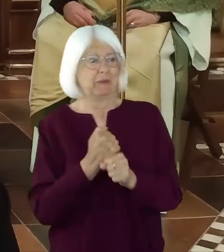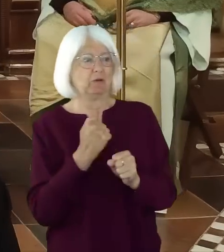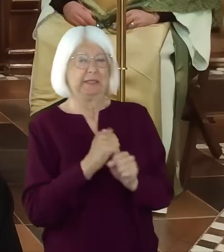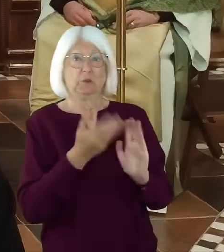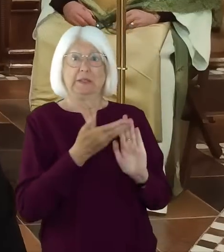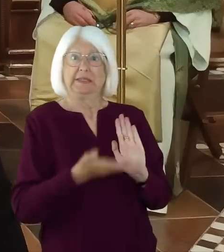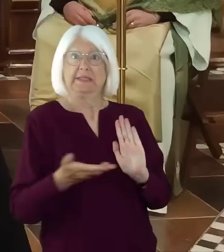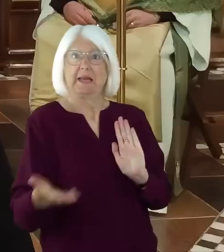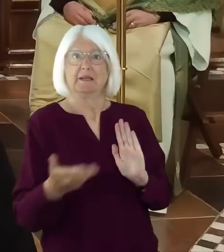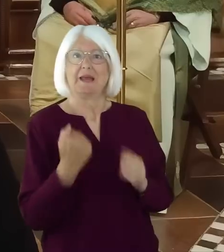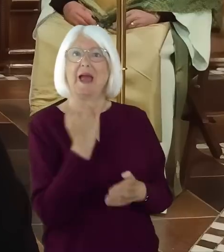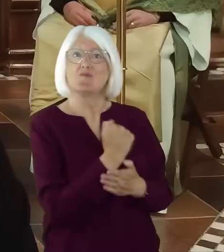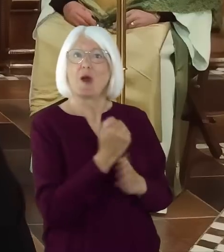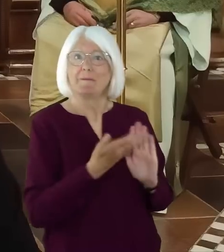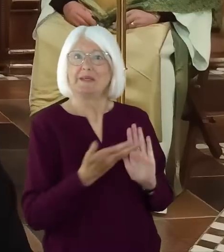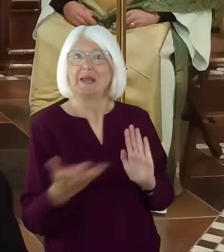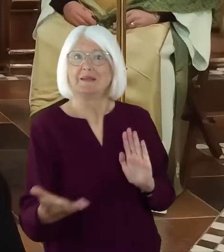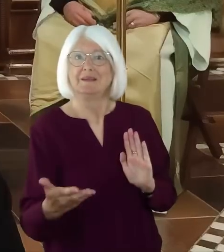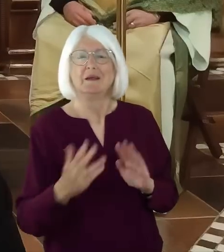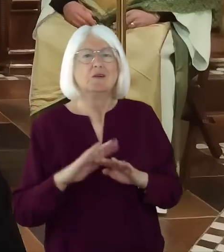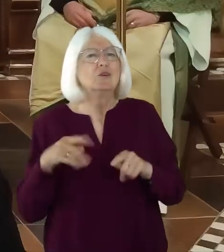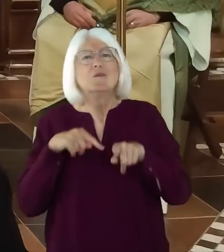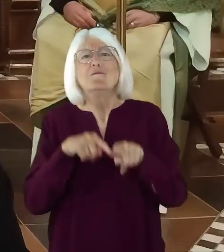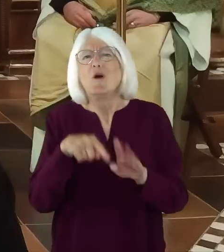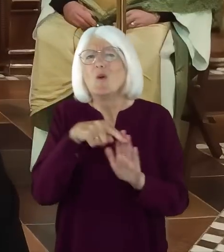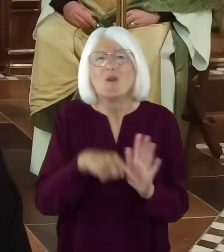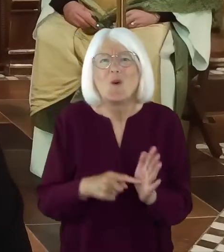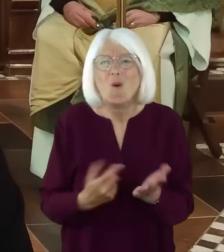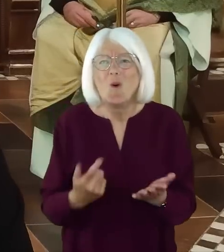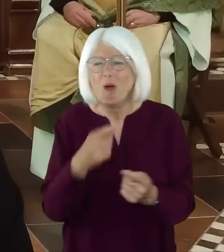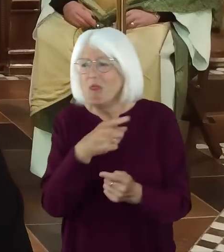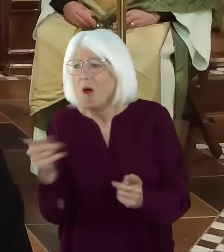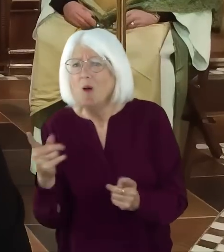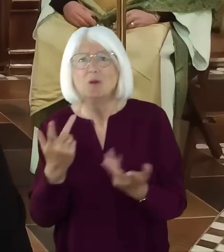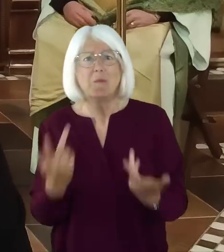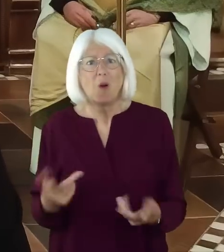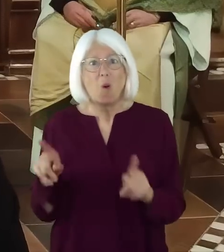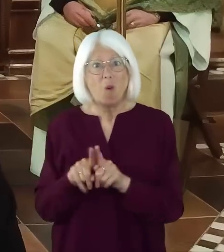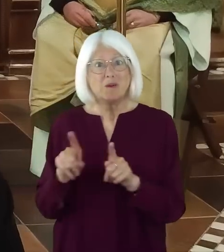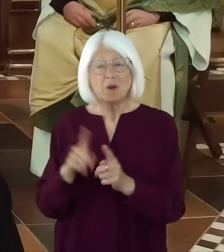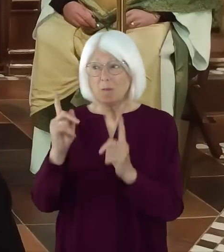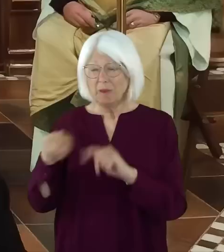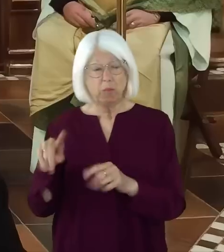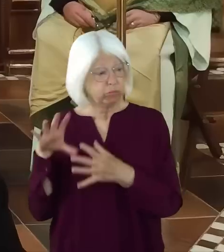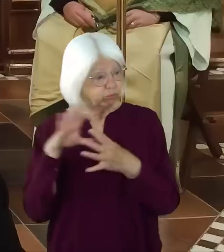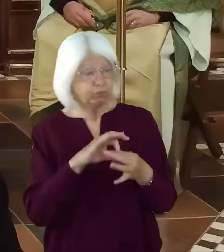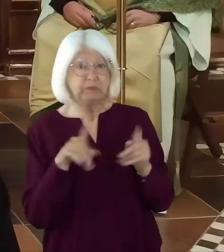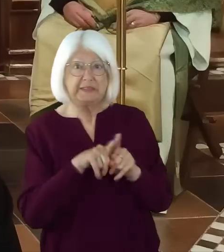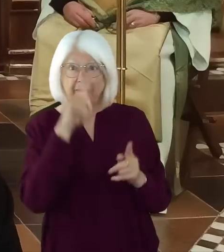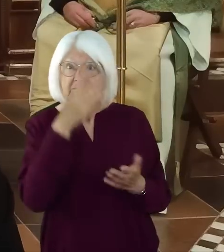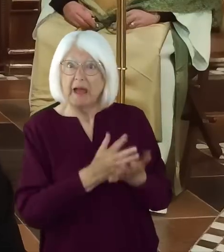descendants, not only to the adherents of the law, but also to those who share the faith of